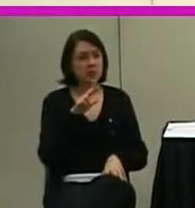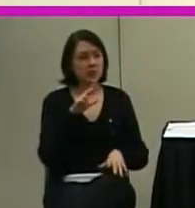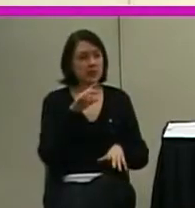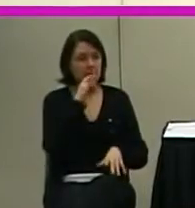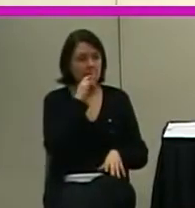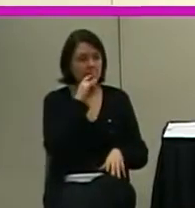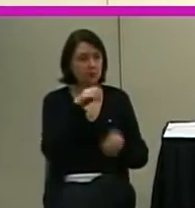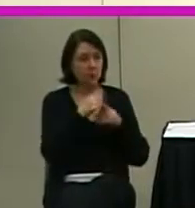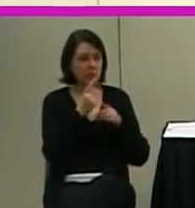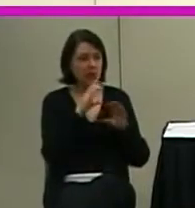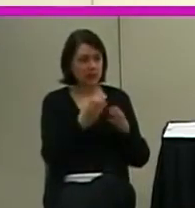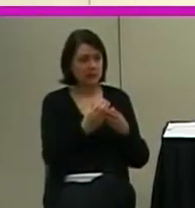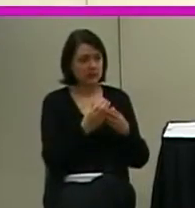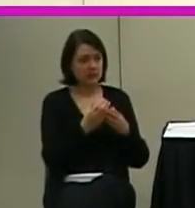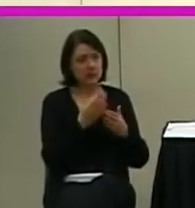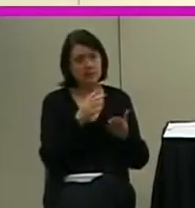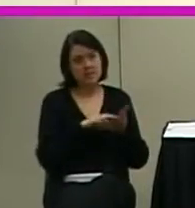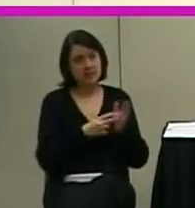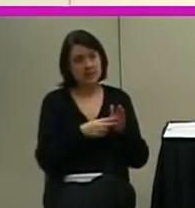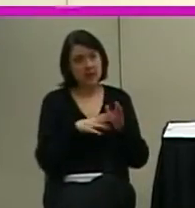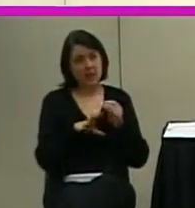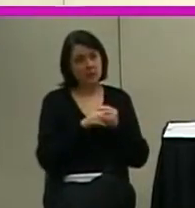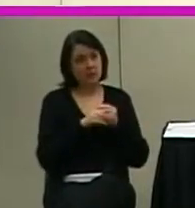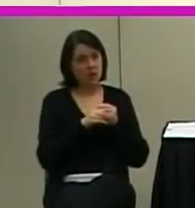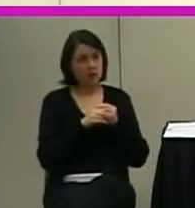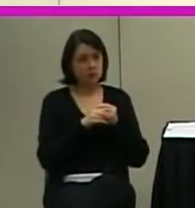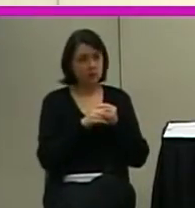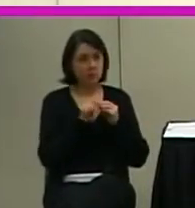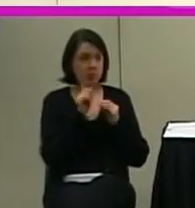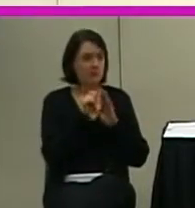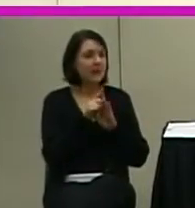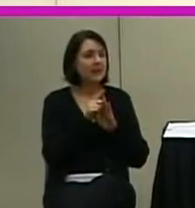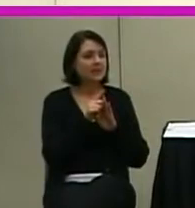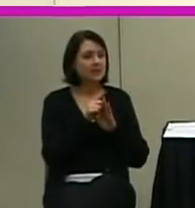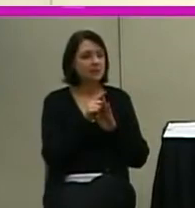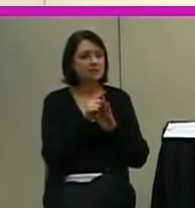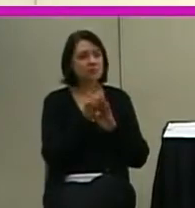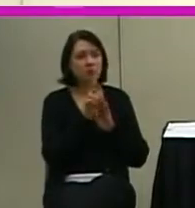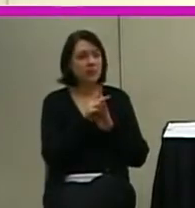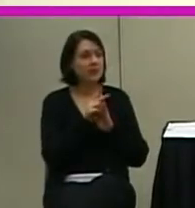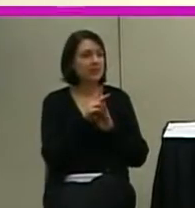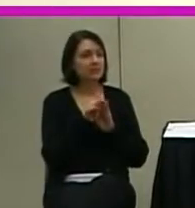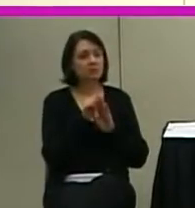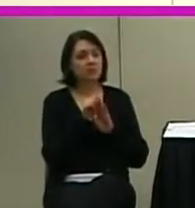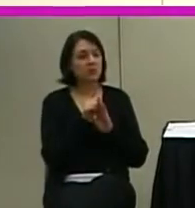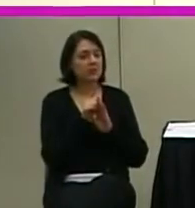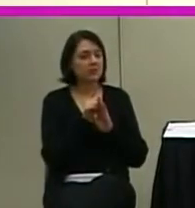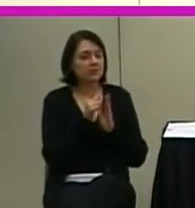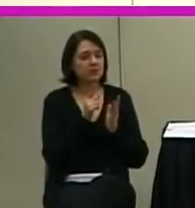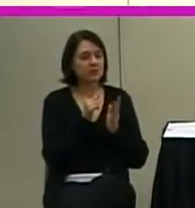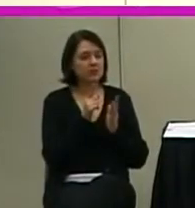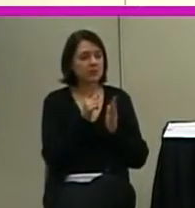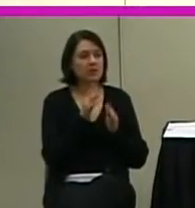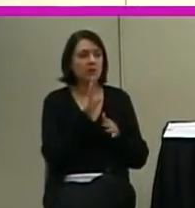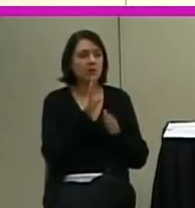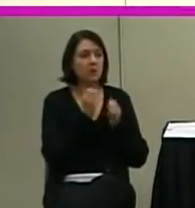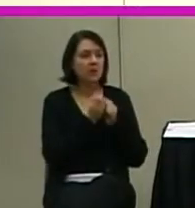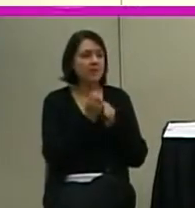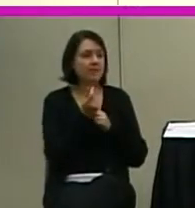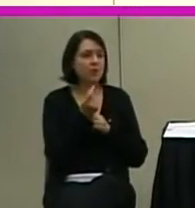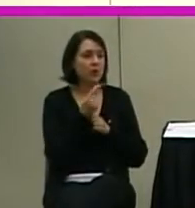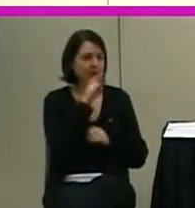class, which means you're going to spend an extra minute to minute and a half at the most at the end of the class talking to a couple of